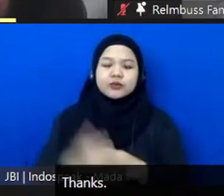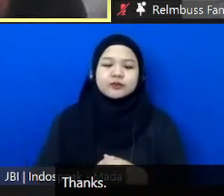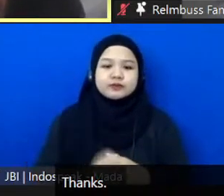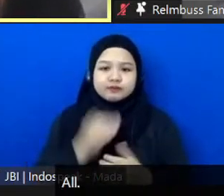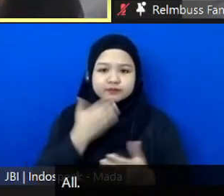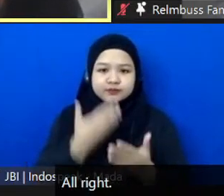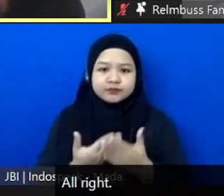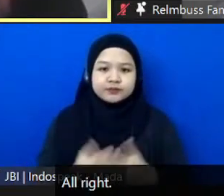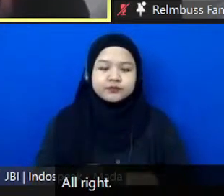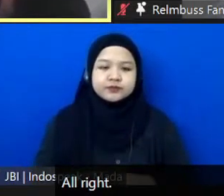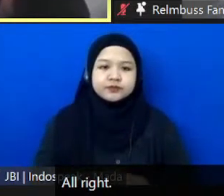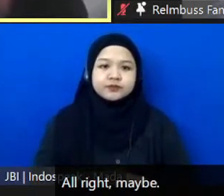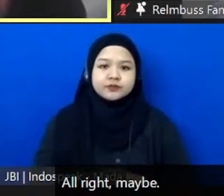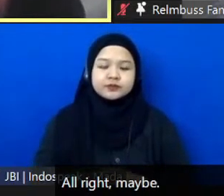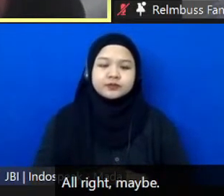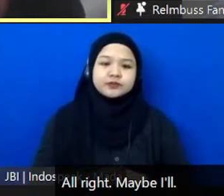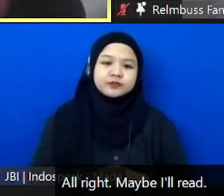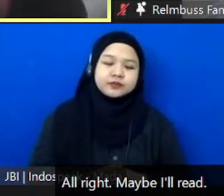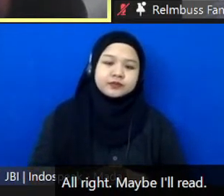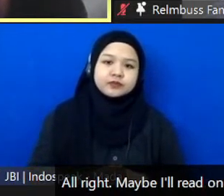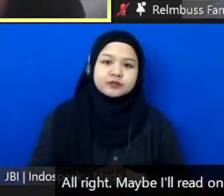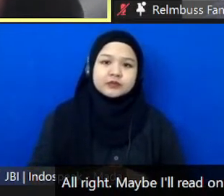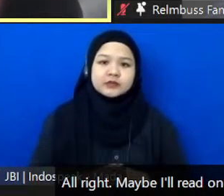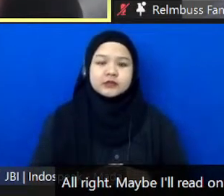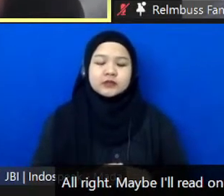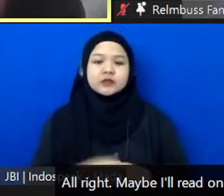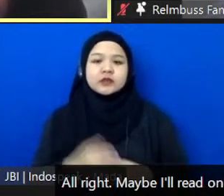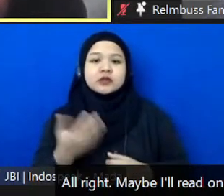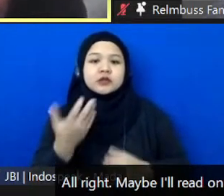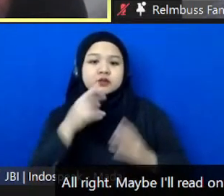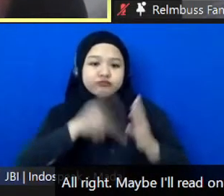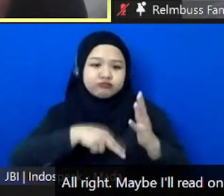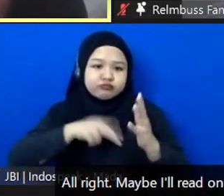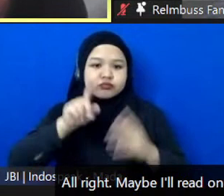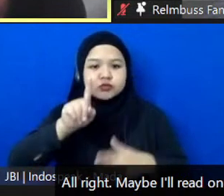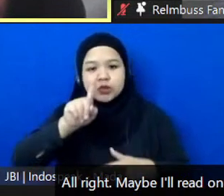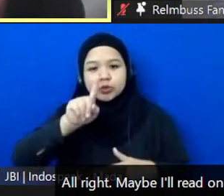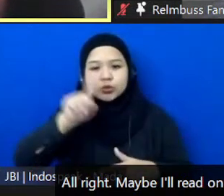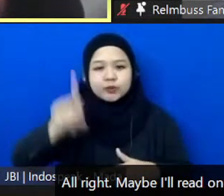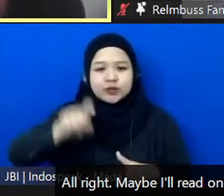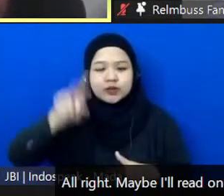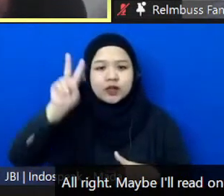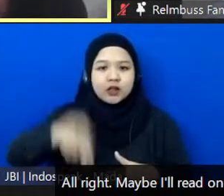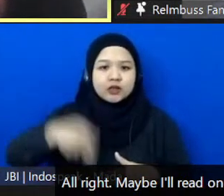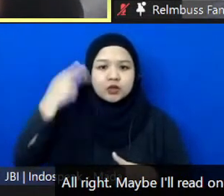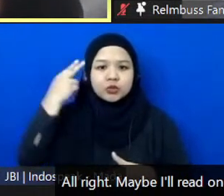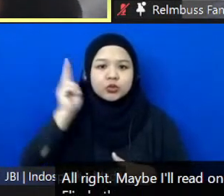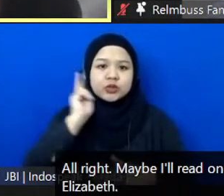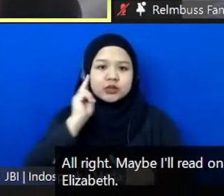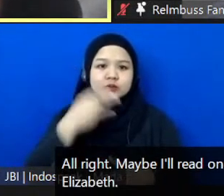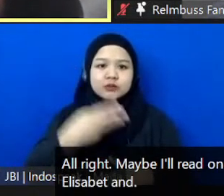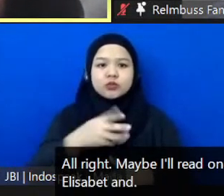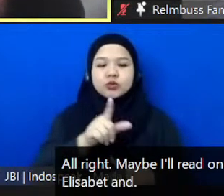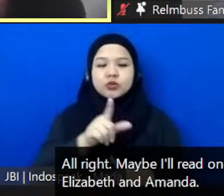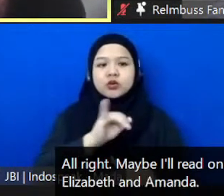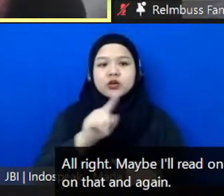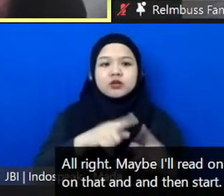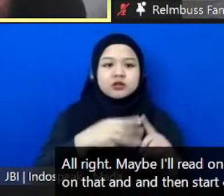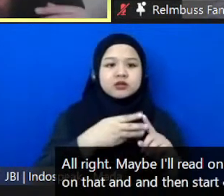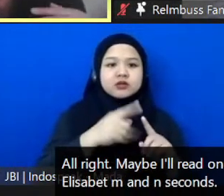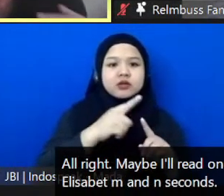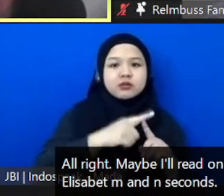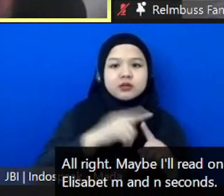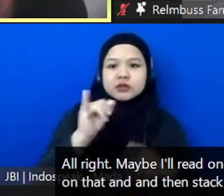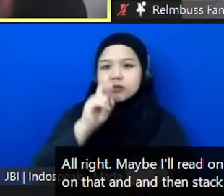All right, maybe I'll read one more. Then both Ibu Elizabeth and Pak Andreasta can